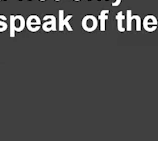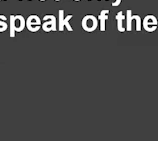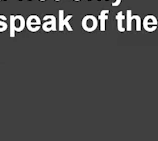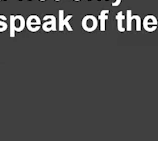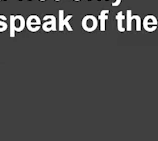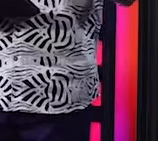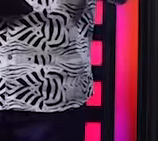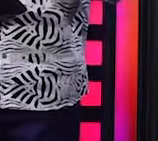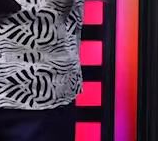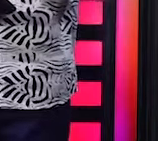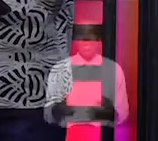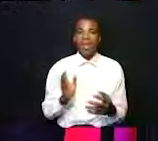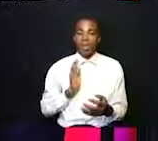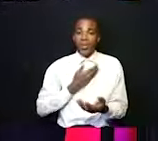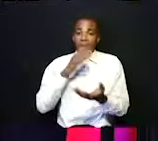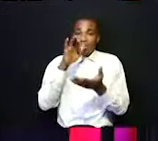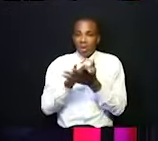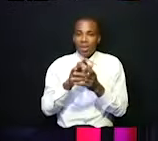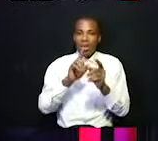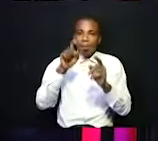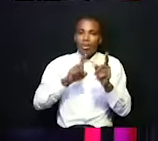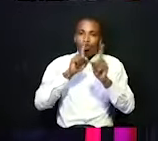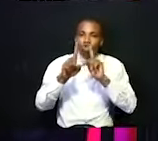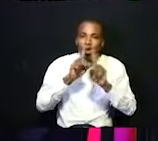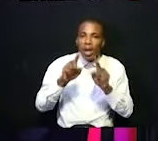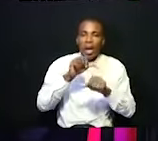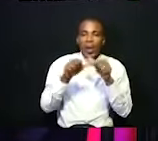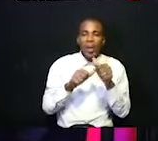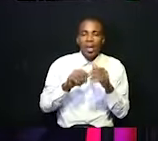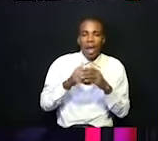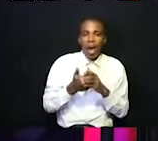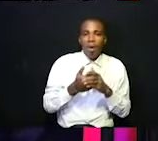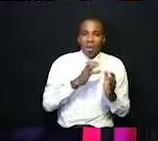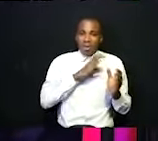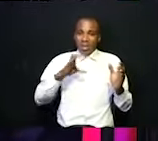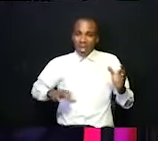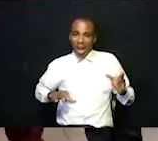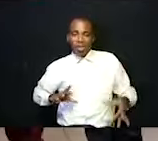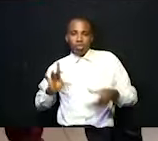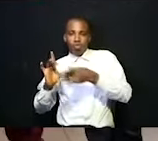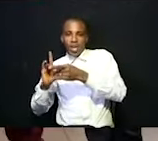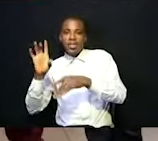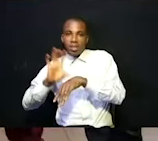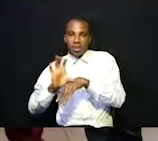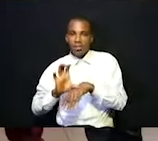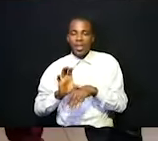together? When two Christians walk to the altar,